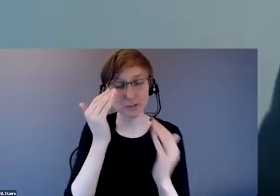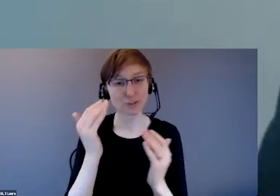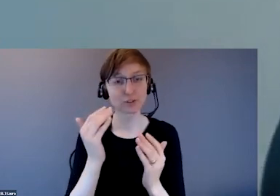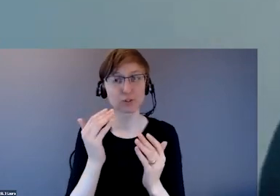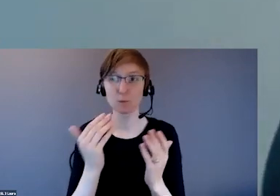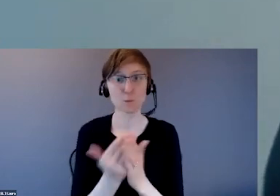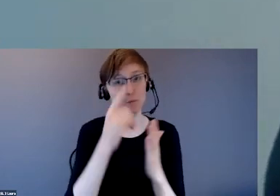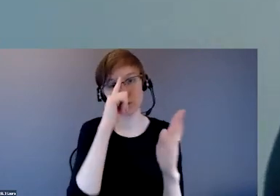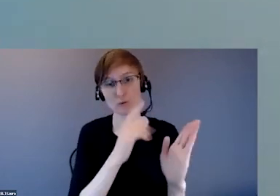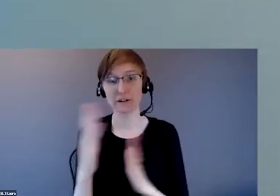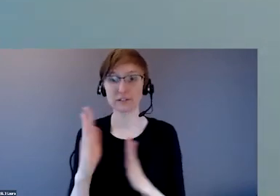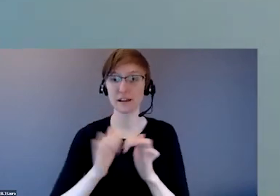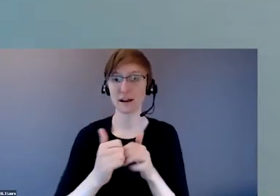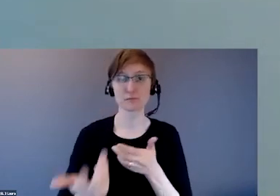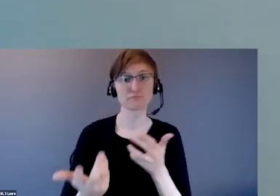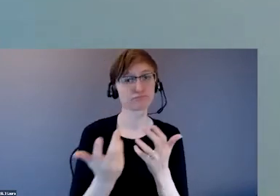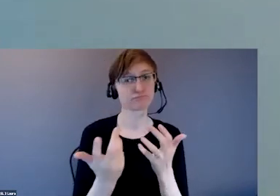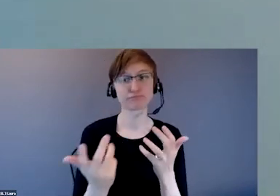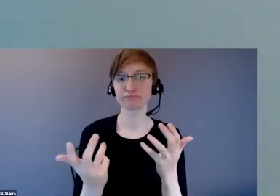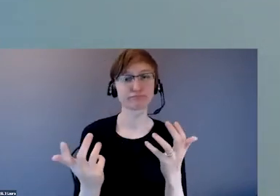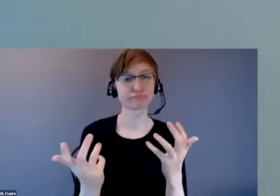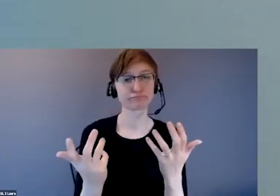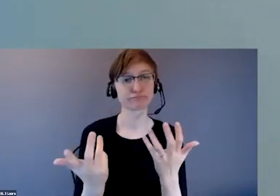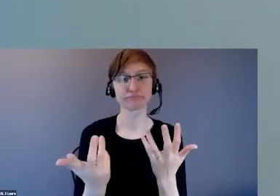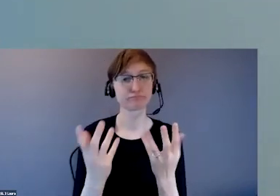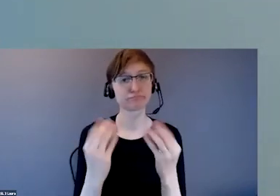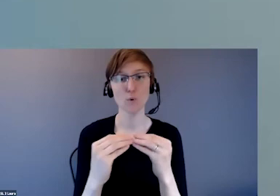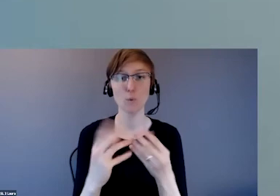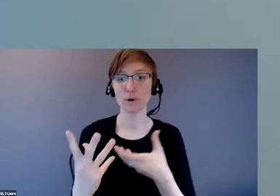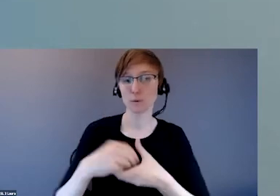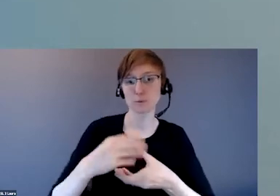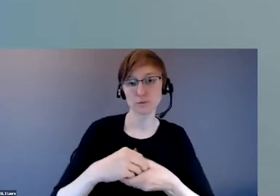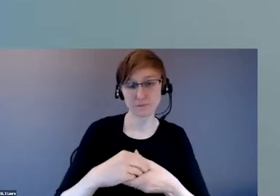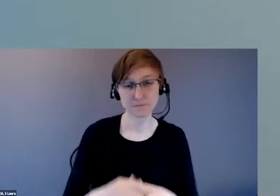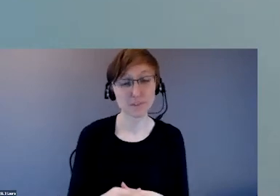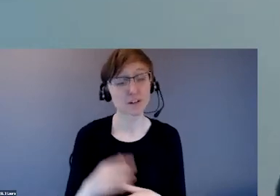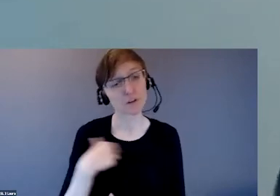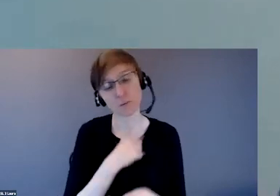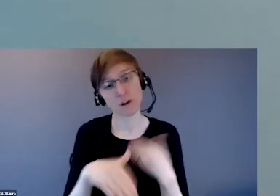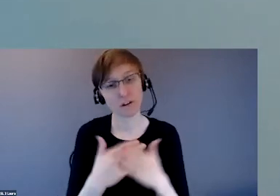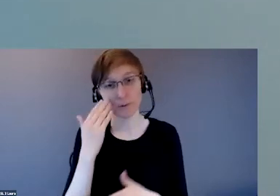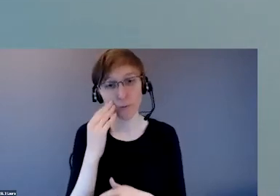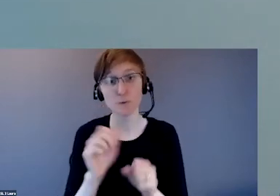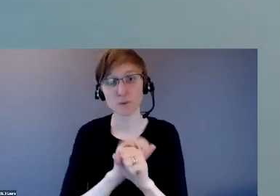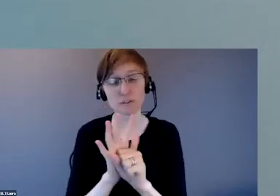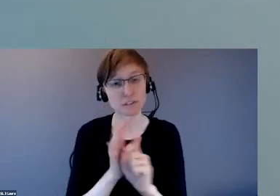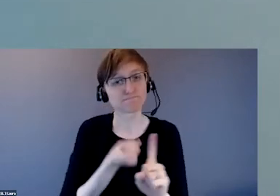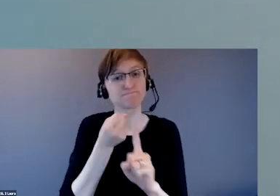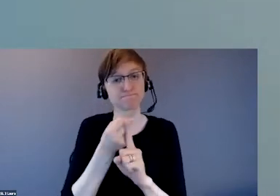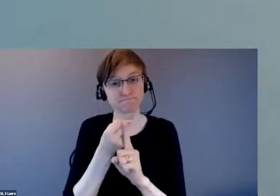to make their workplace more inclusive. So we all know that the present situation of COVID-19 and sanitary measures really modify the